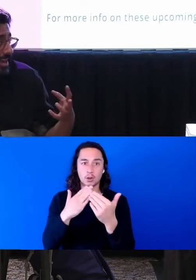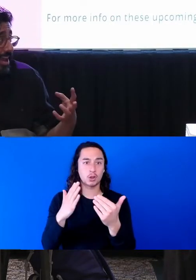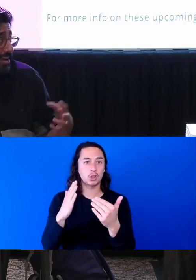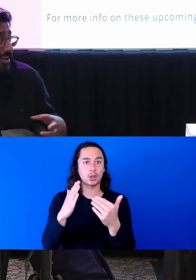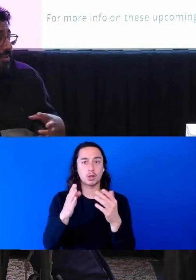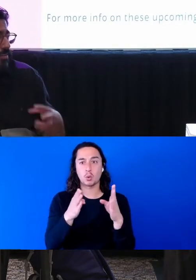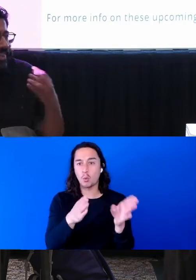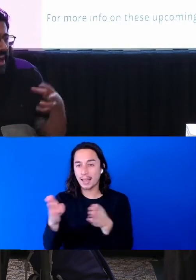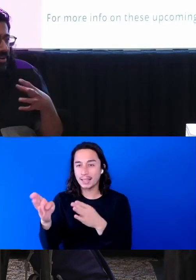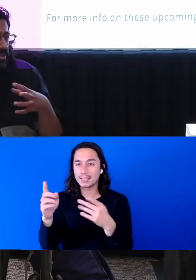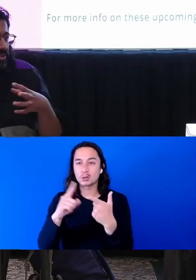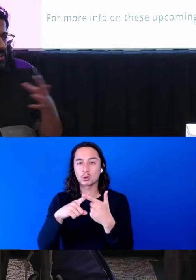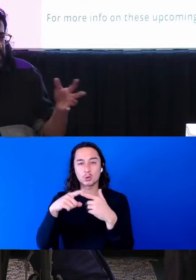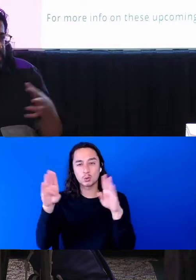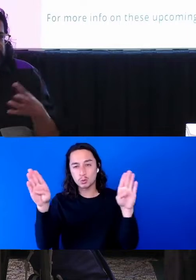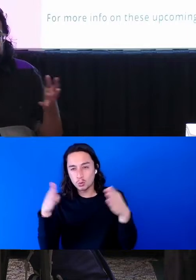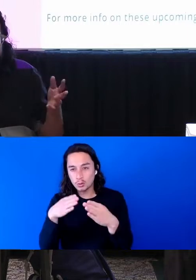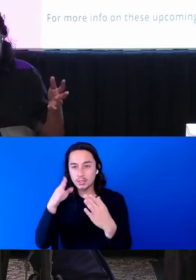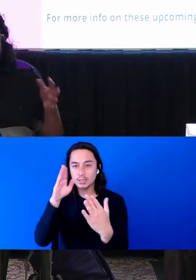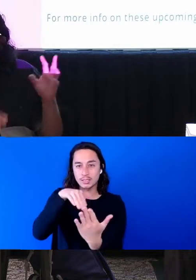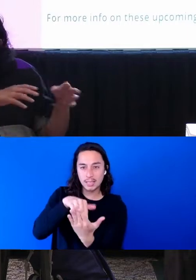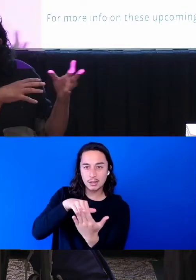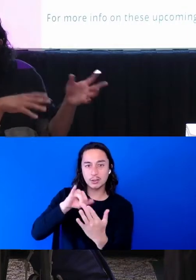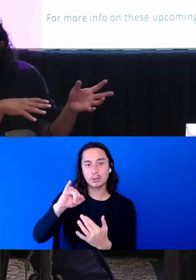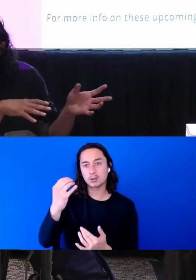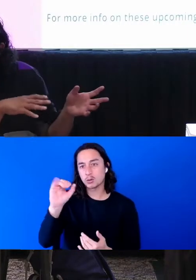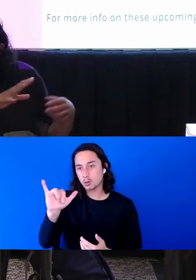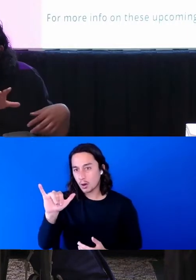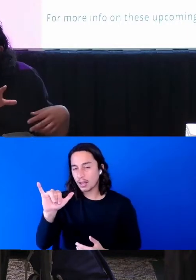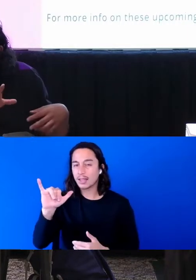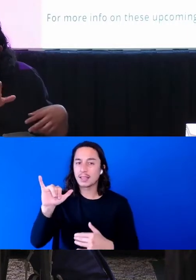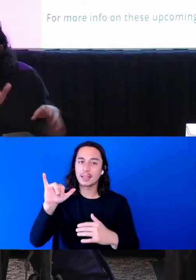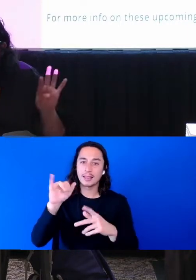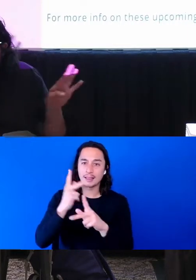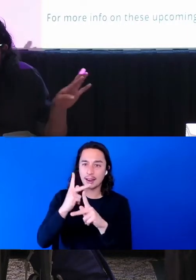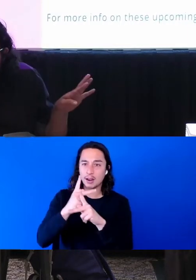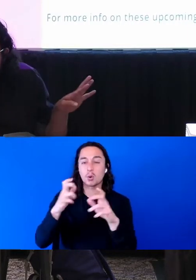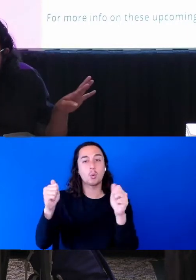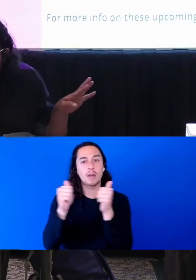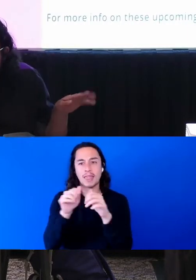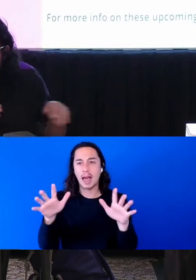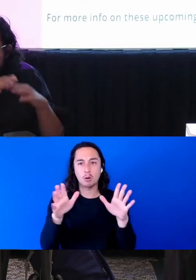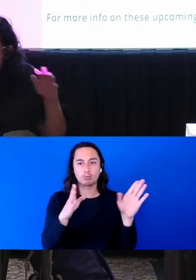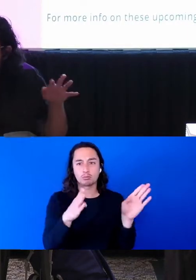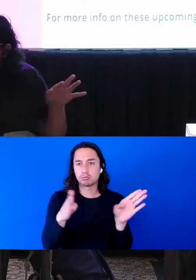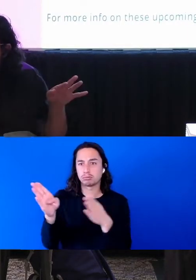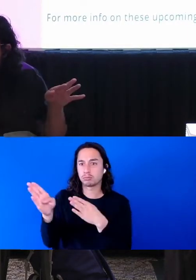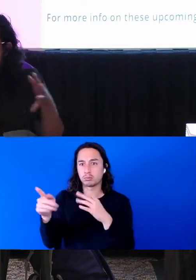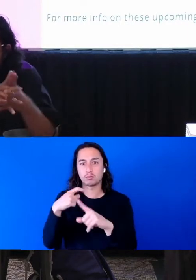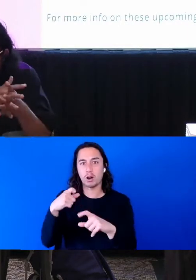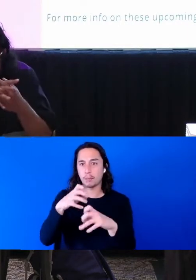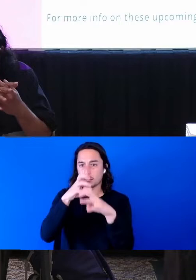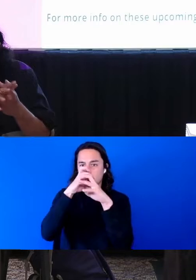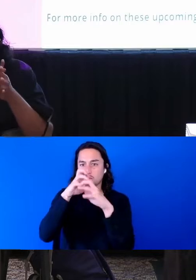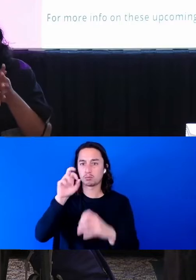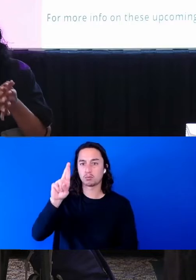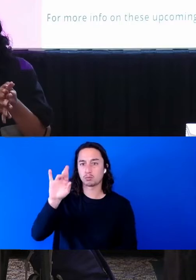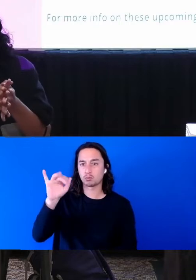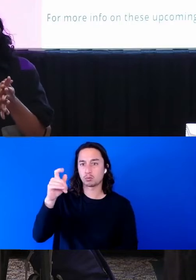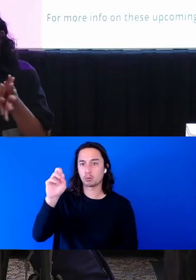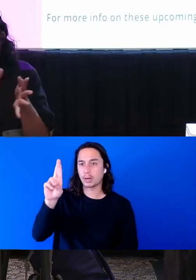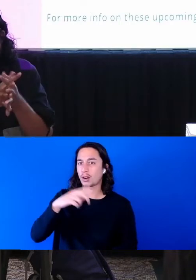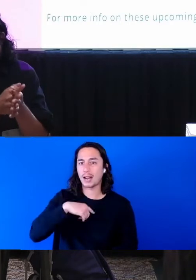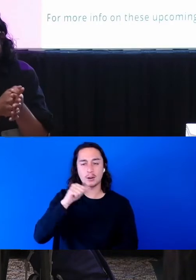center joy and care without shifting away from rigor? I don't think those words are the opposite of rigor at all, ever. I actually think they're intrinsically